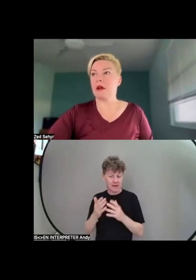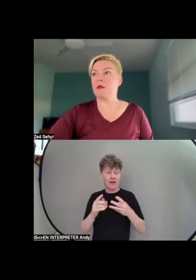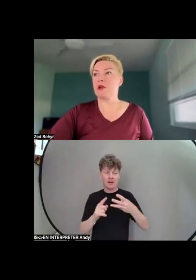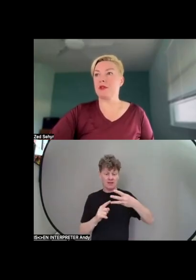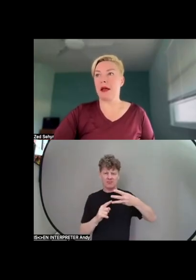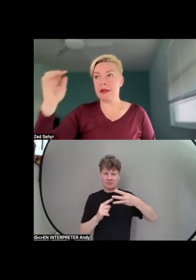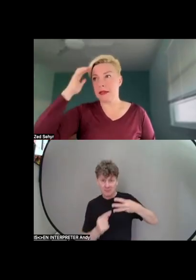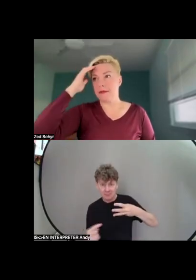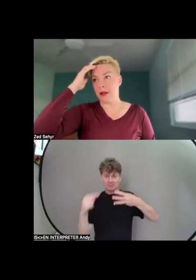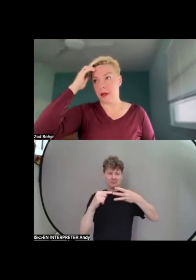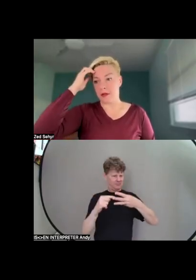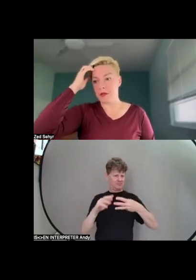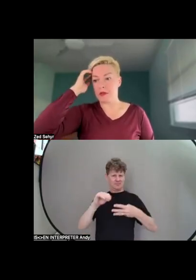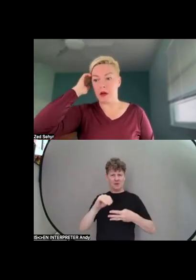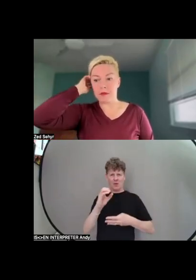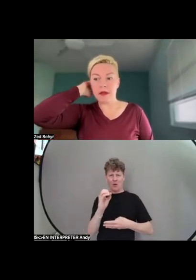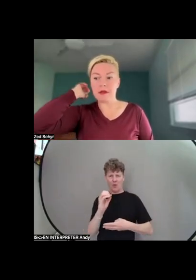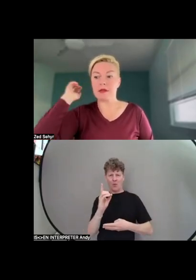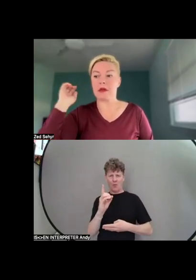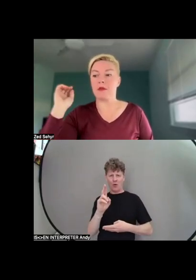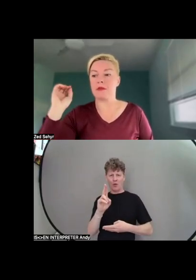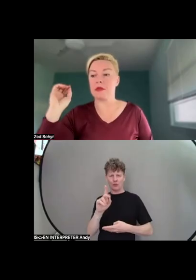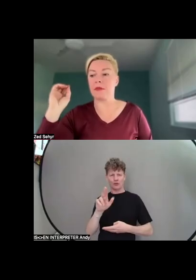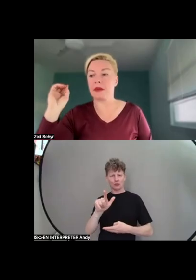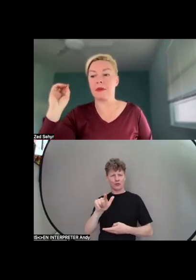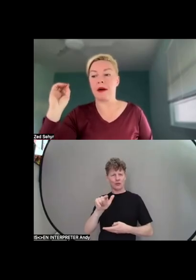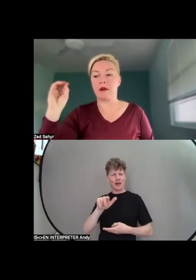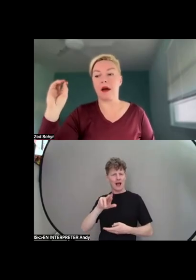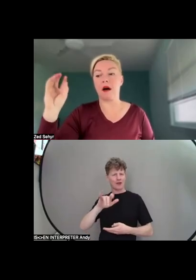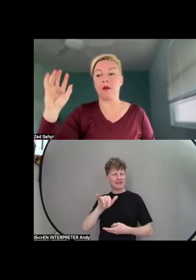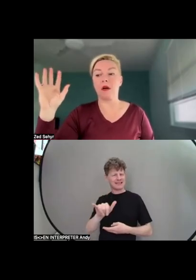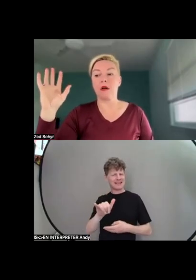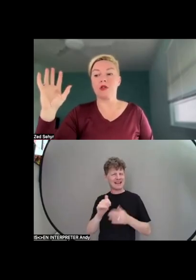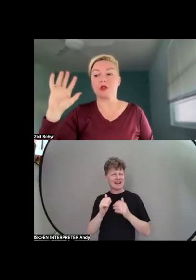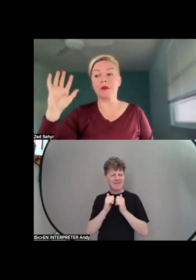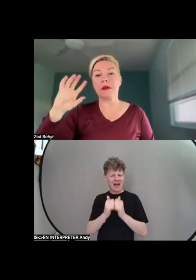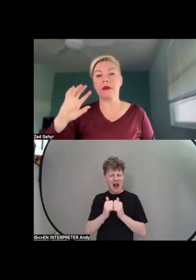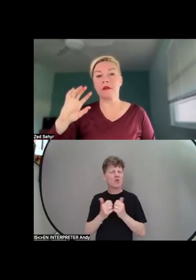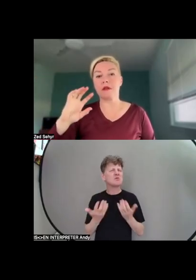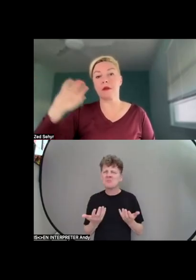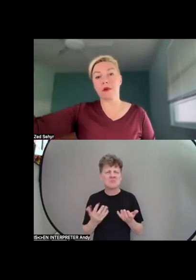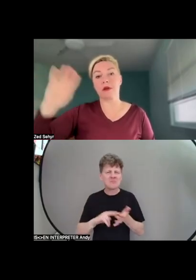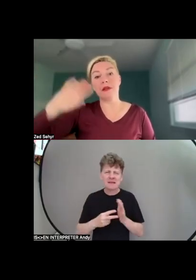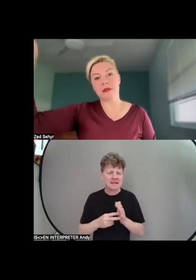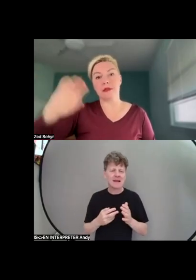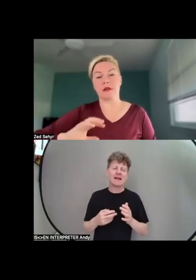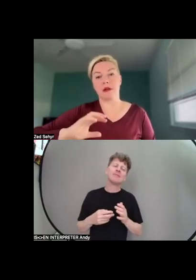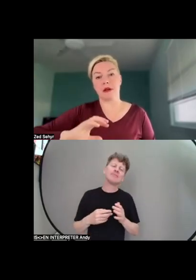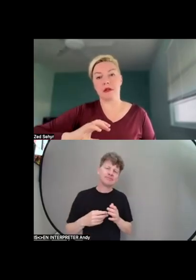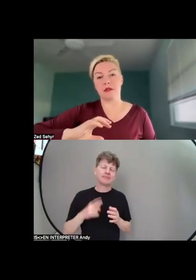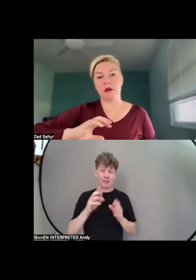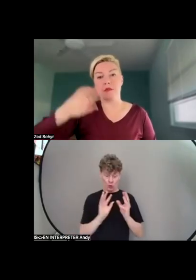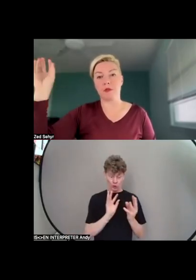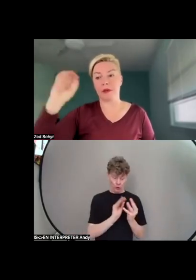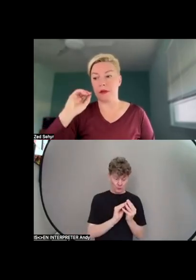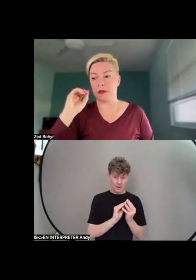thirdly, modularity values tell us something about how strongly the separate communities are